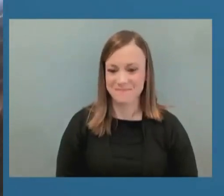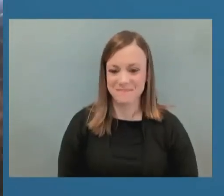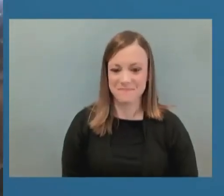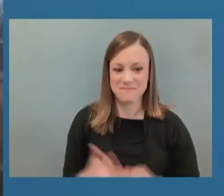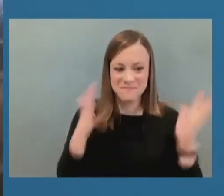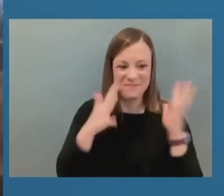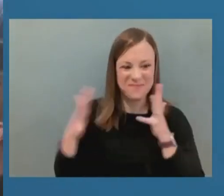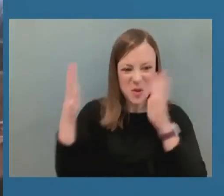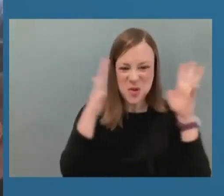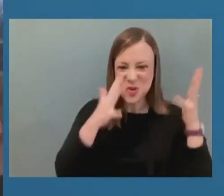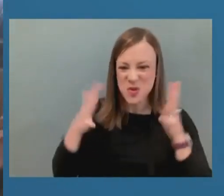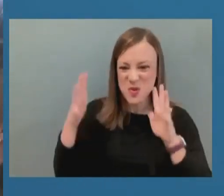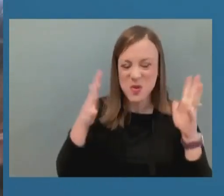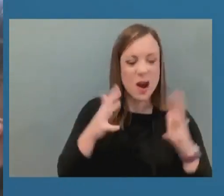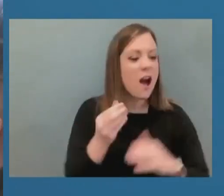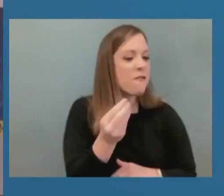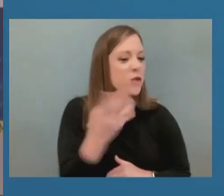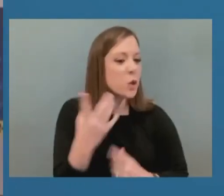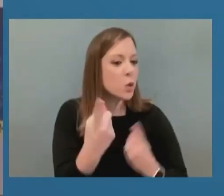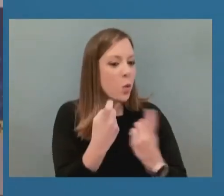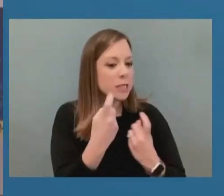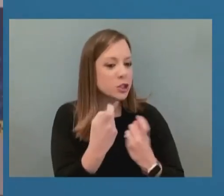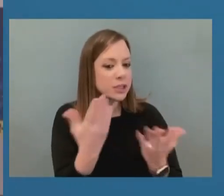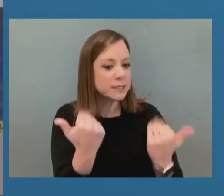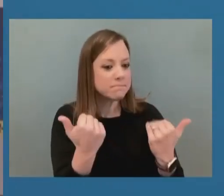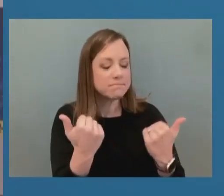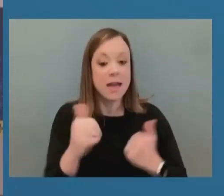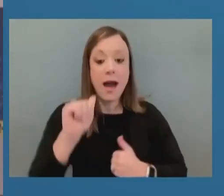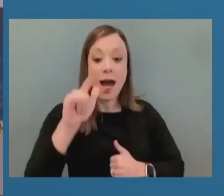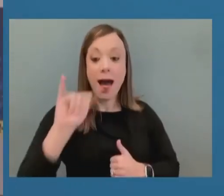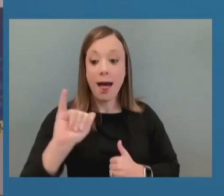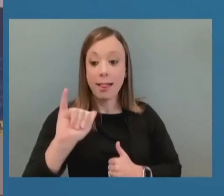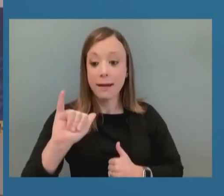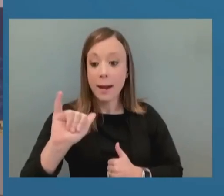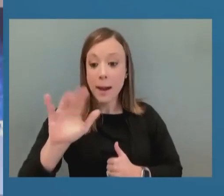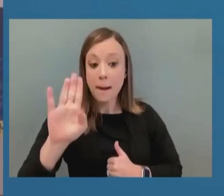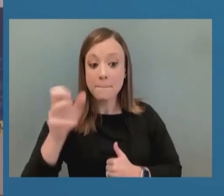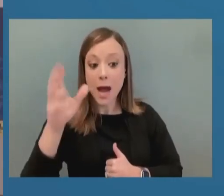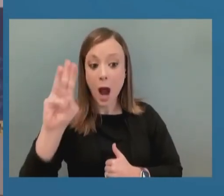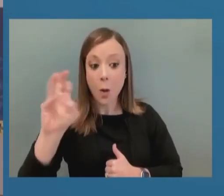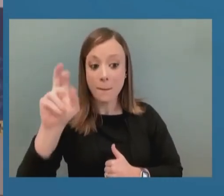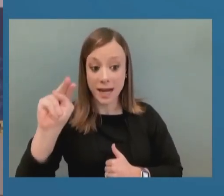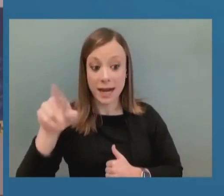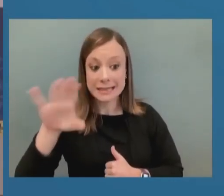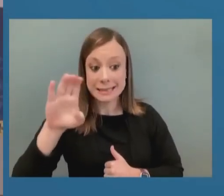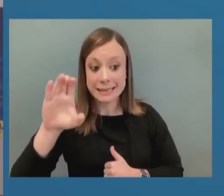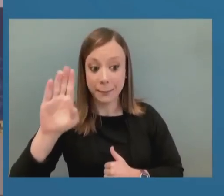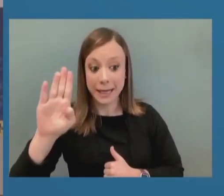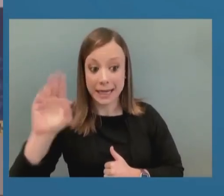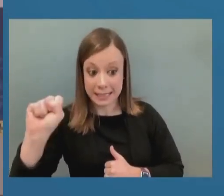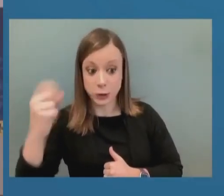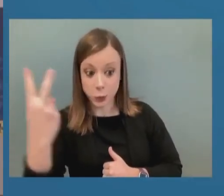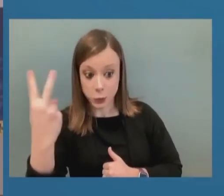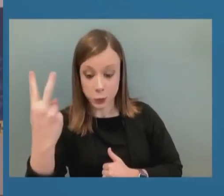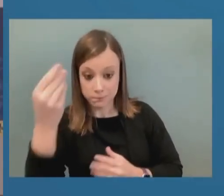We'll take a couple of questions. Allie Bauman back there in the blue, CBS 2. Allie. Governor Hochul, I wonder if you think that it's a